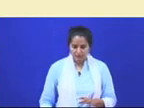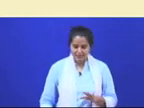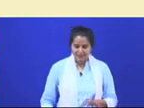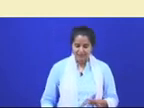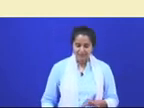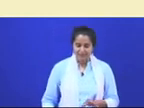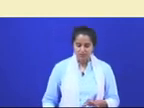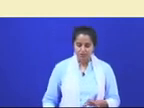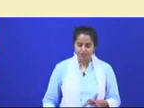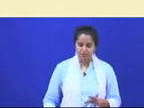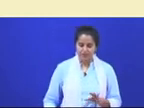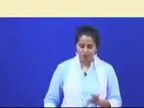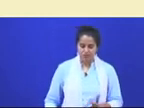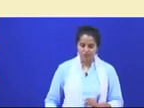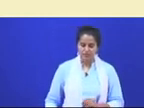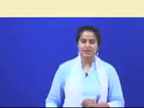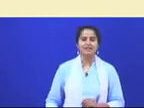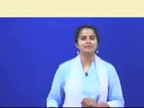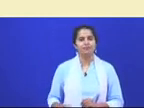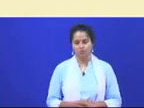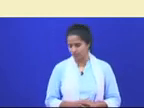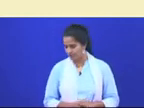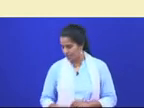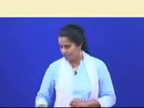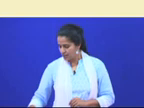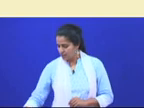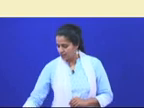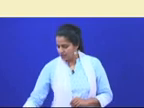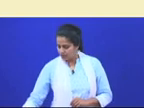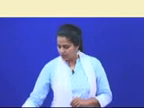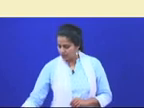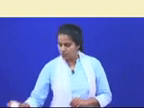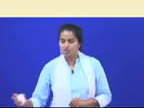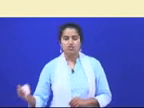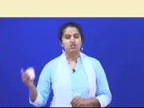Now, the seventh case of the nouns is as follows.